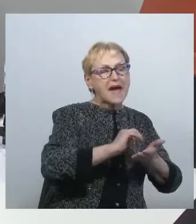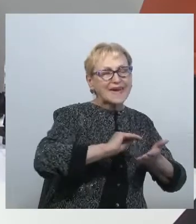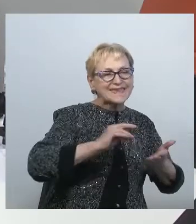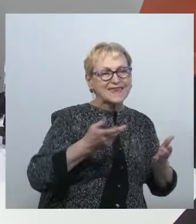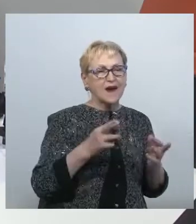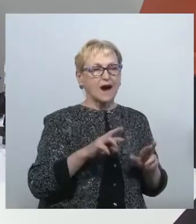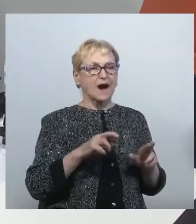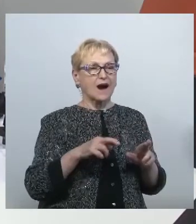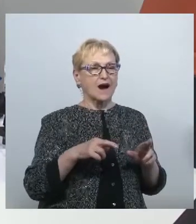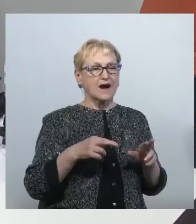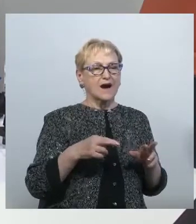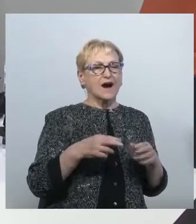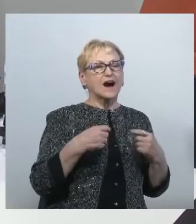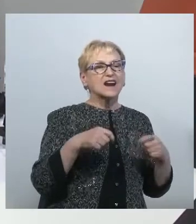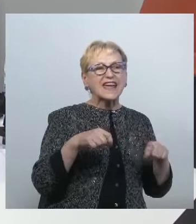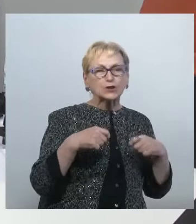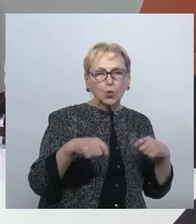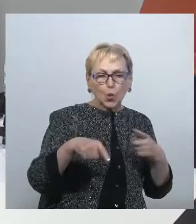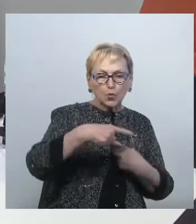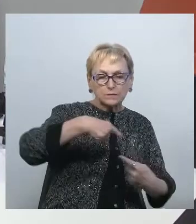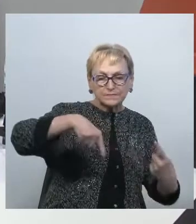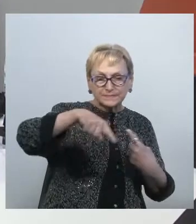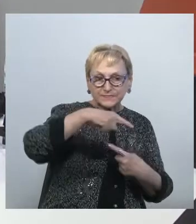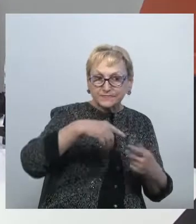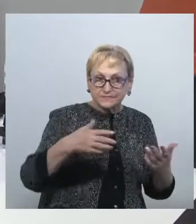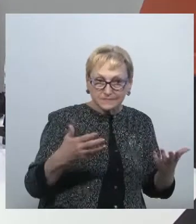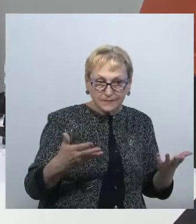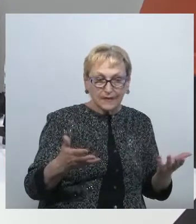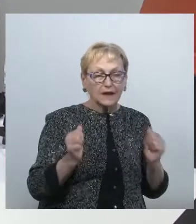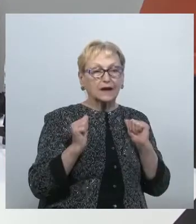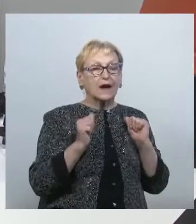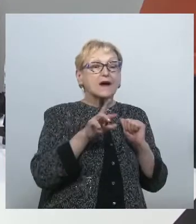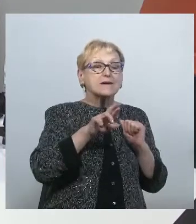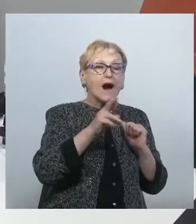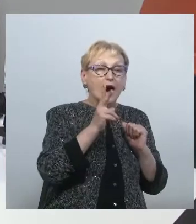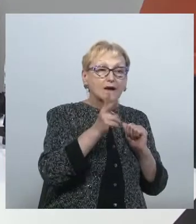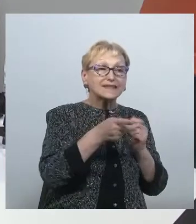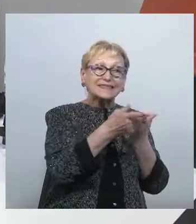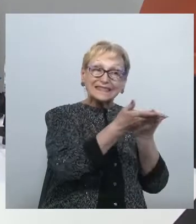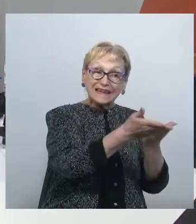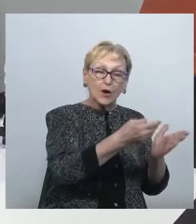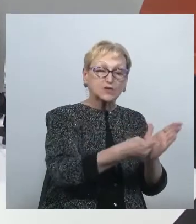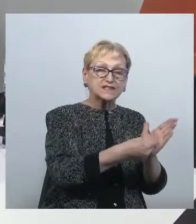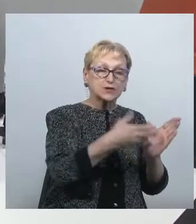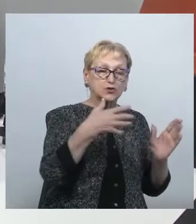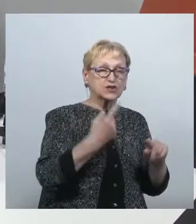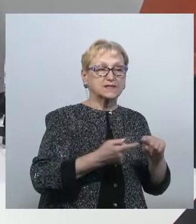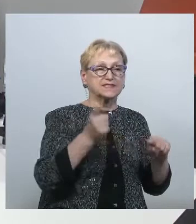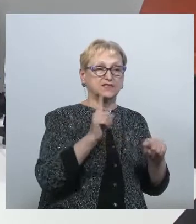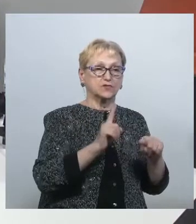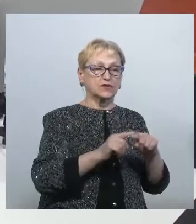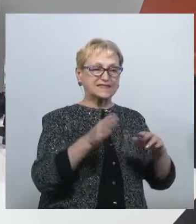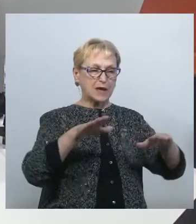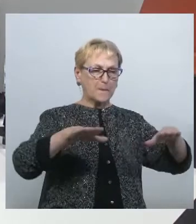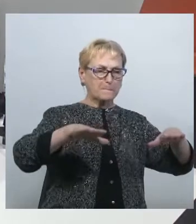media market when we see that there are new legislative initiatives coming up. How do you